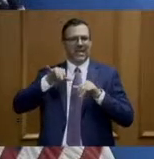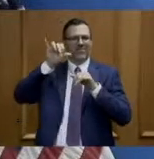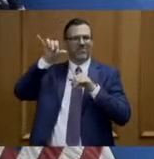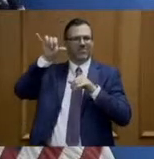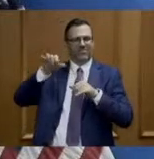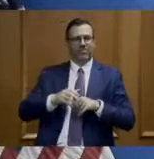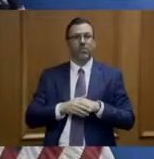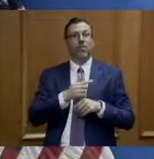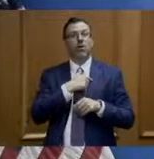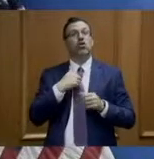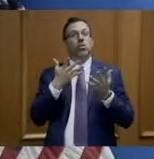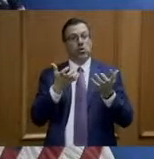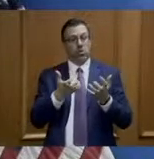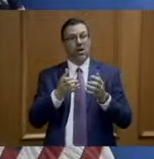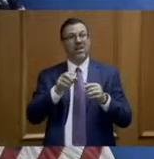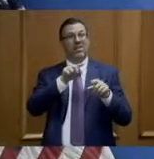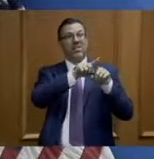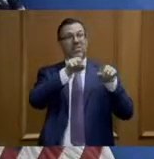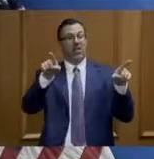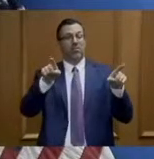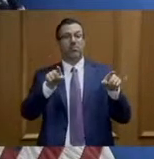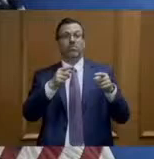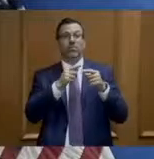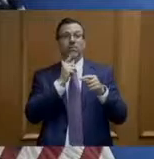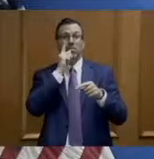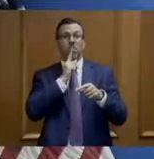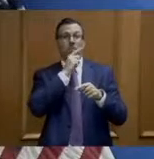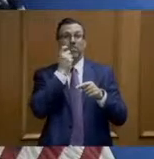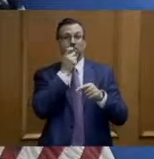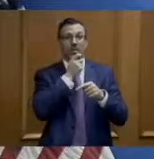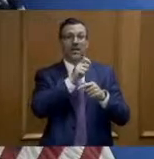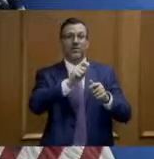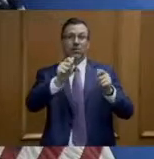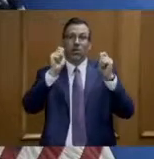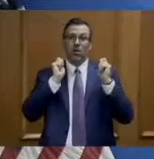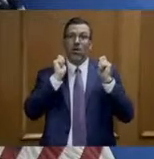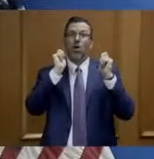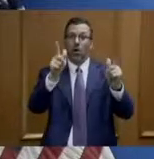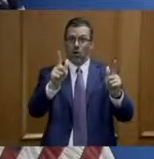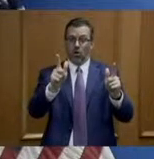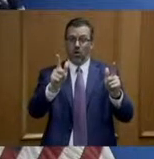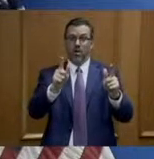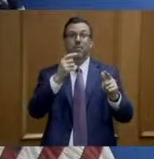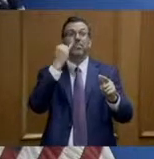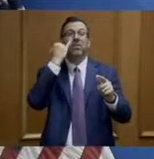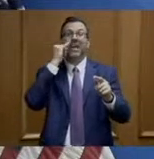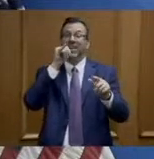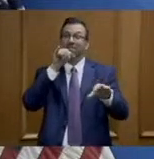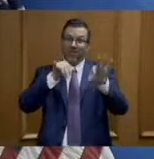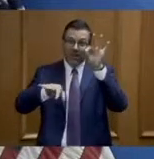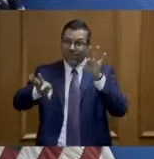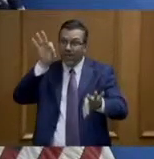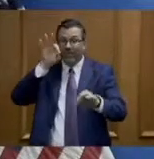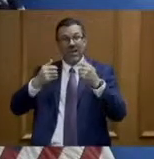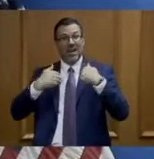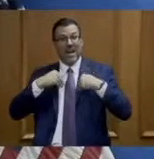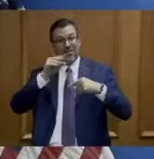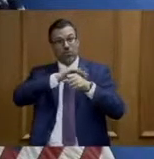state test all of their residents and staff, reporting any positive cases to us. The state will